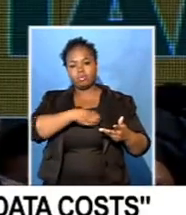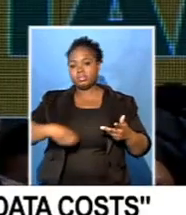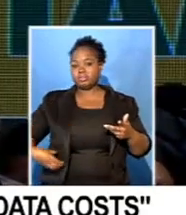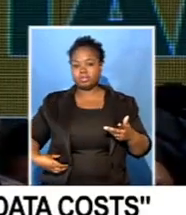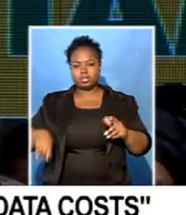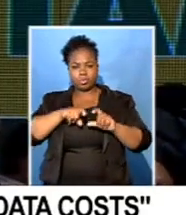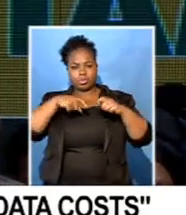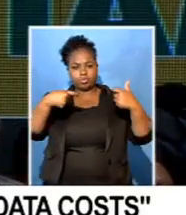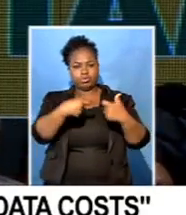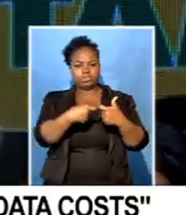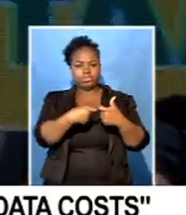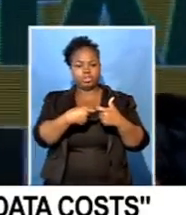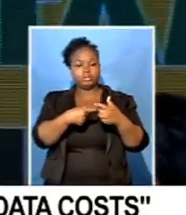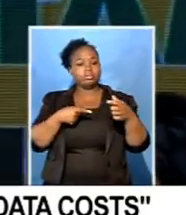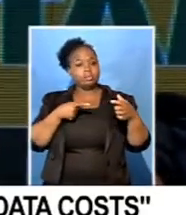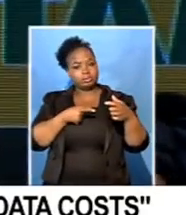feasibility of